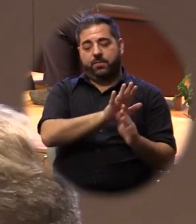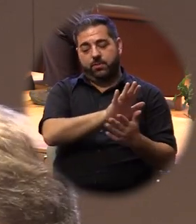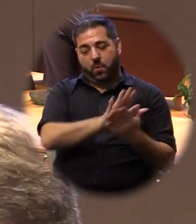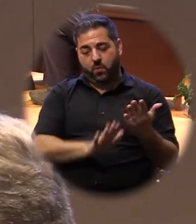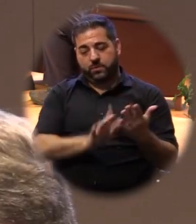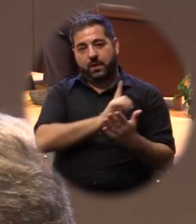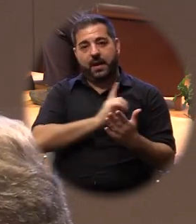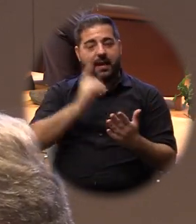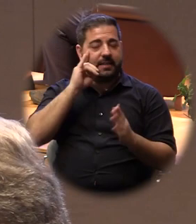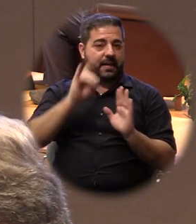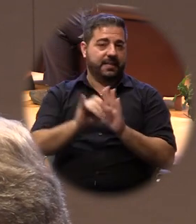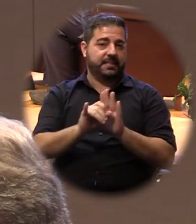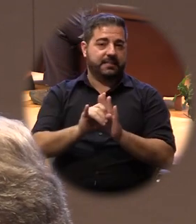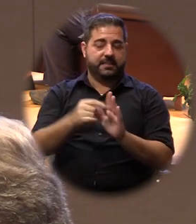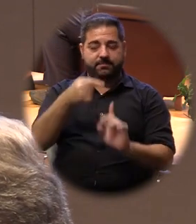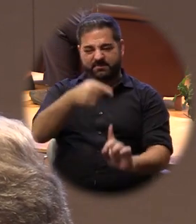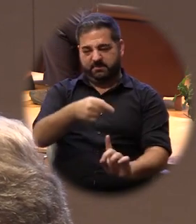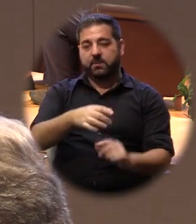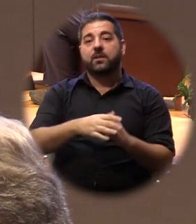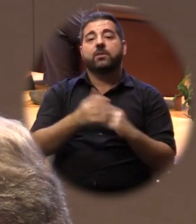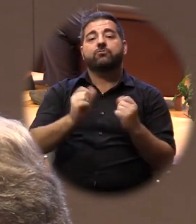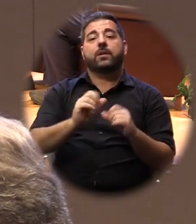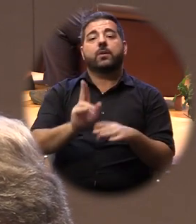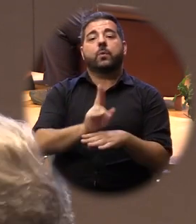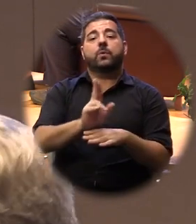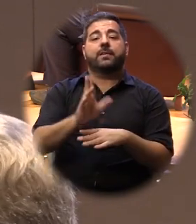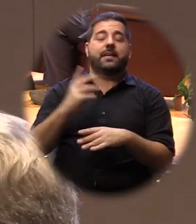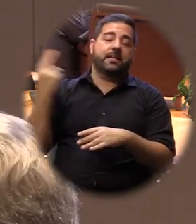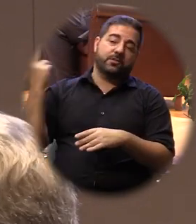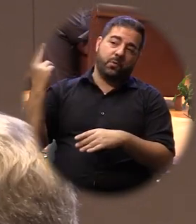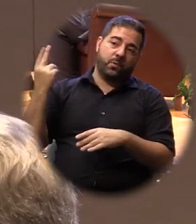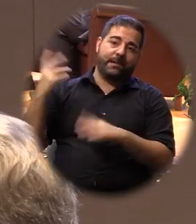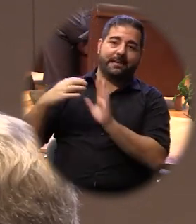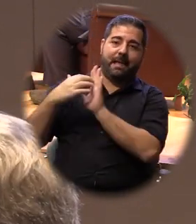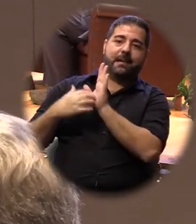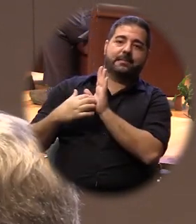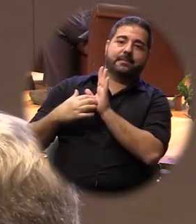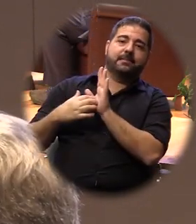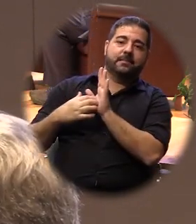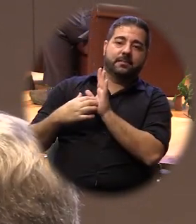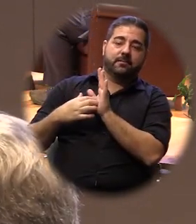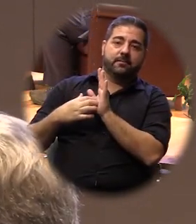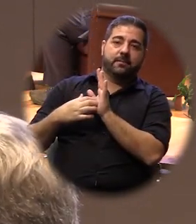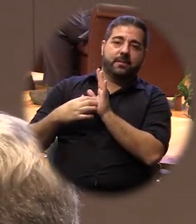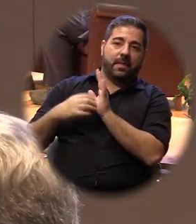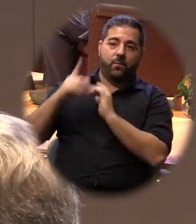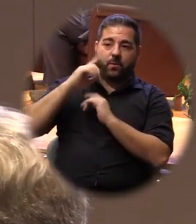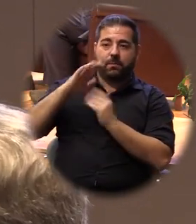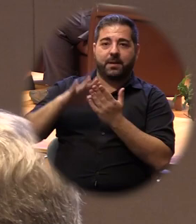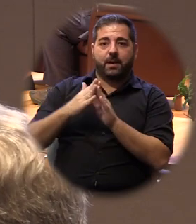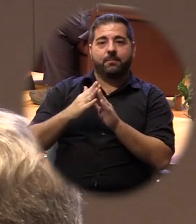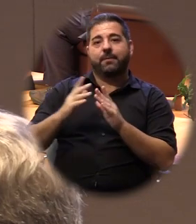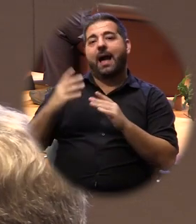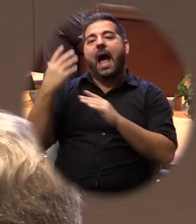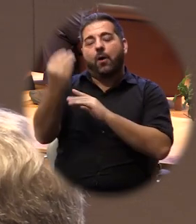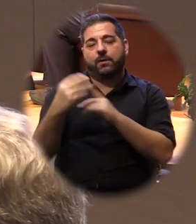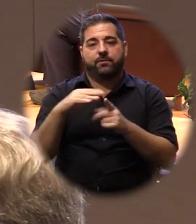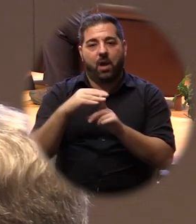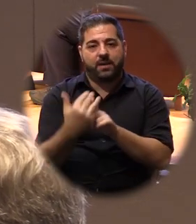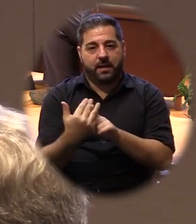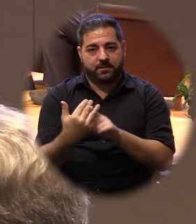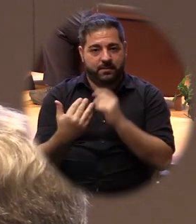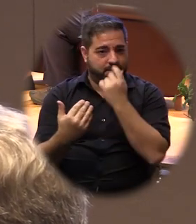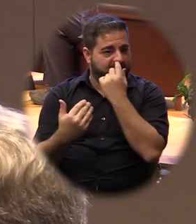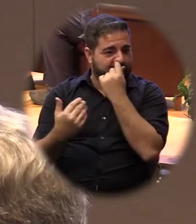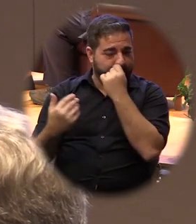particular, trying to use a historic text that is being decontextualized and